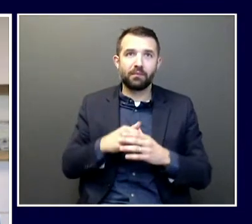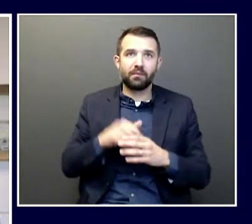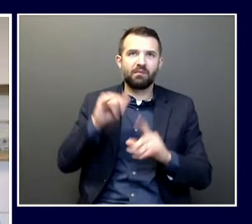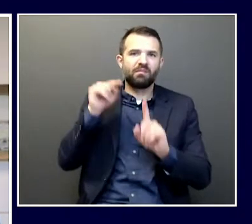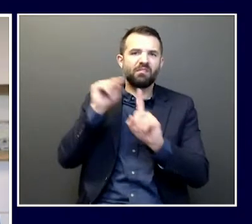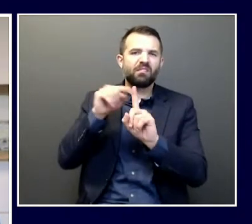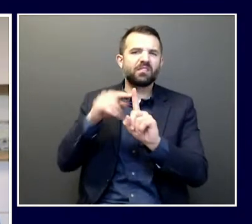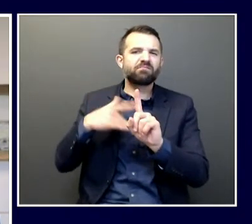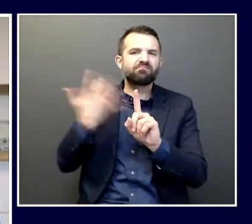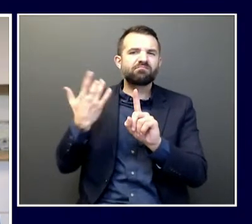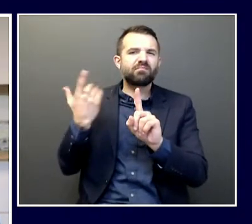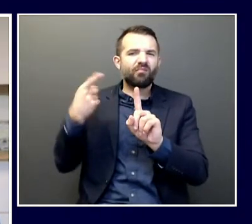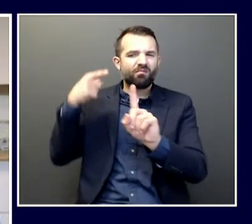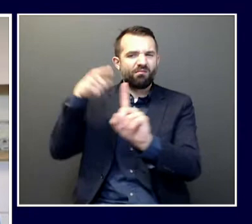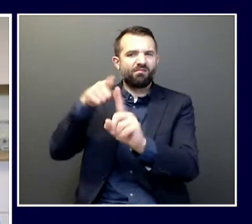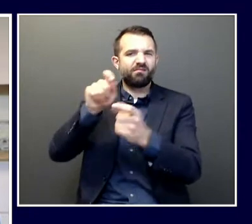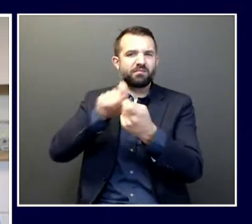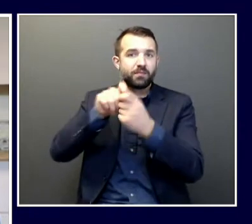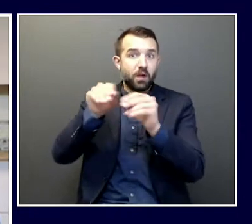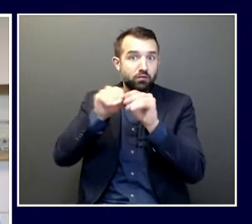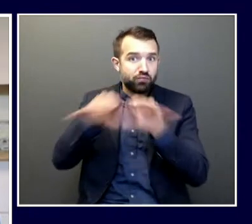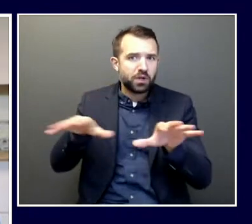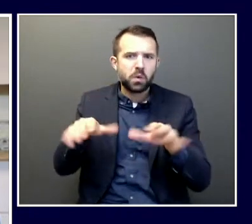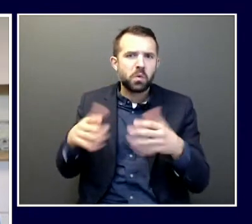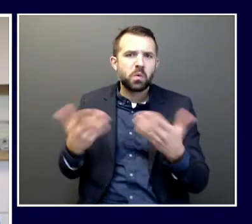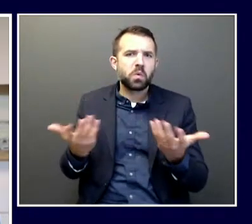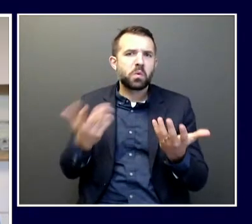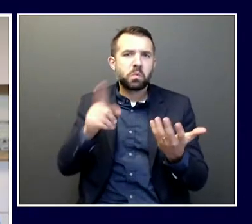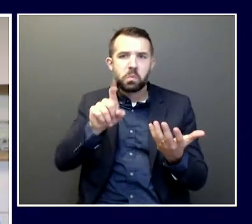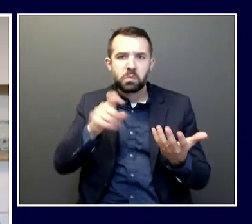that's driving that? Are there any significant outbreaks or?